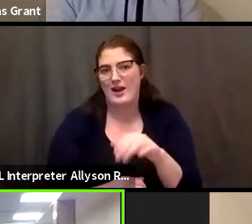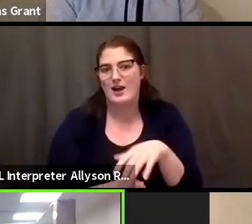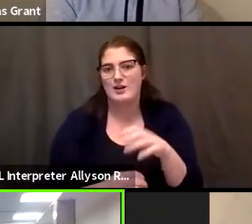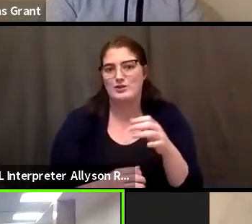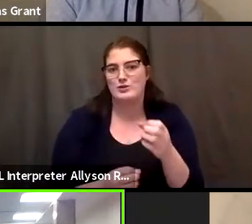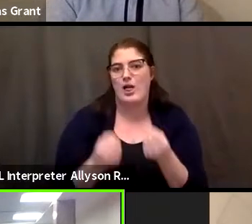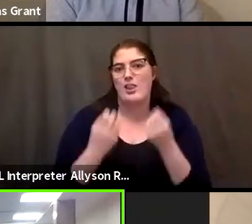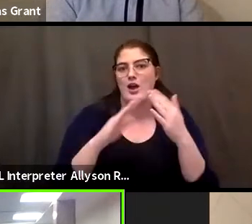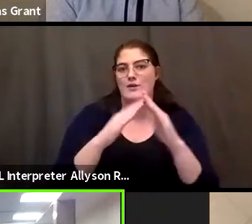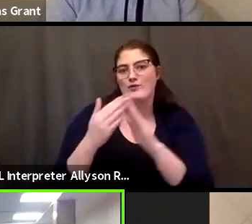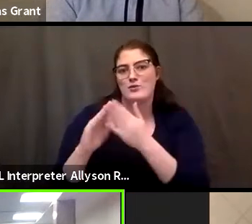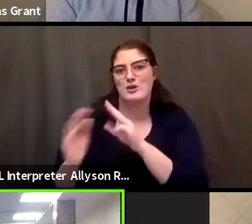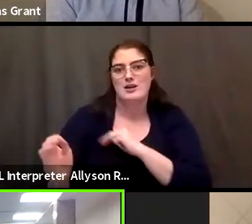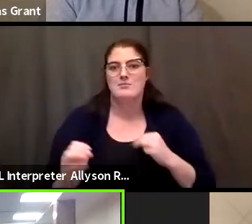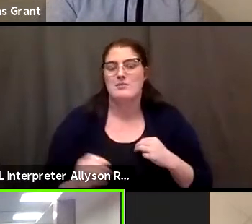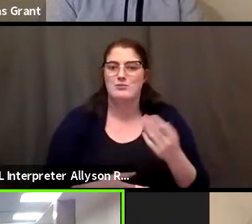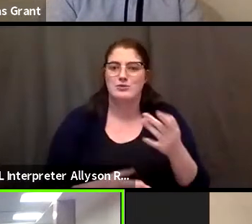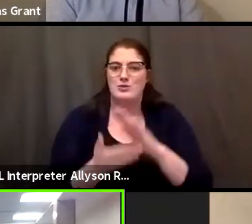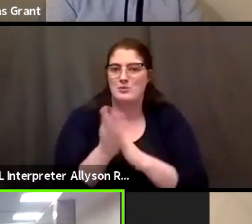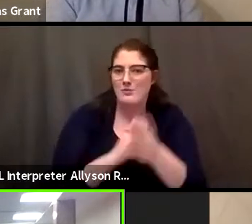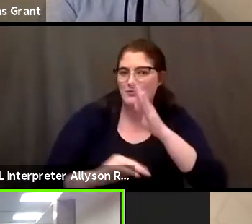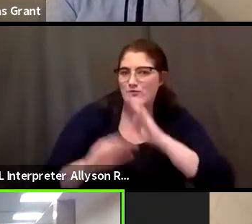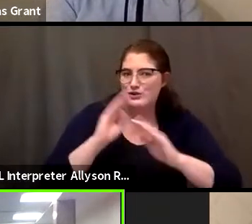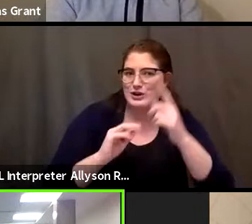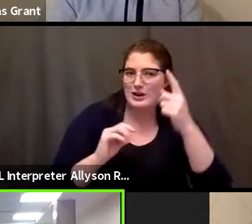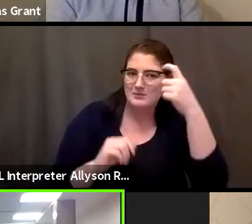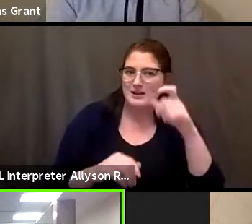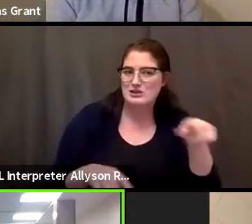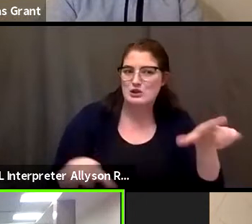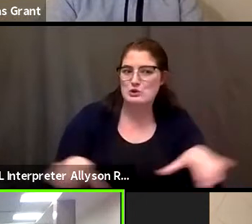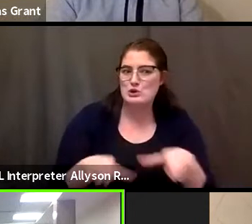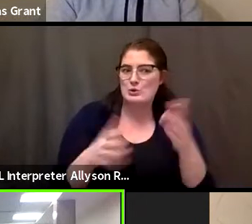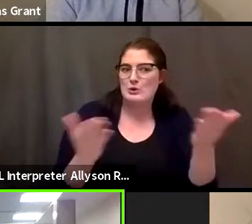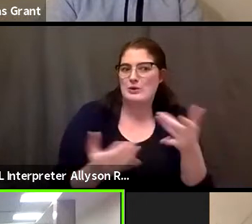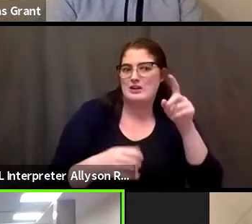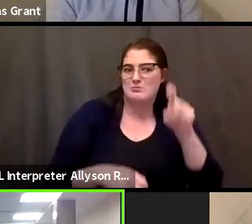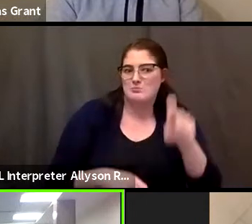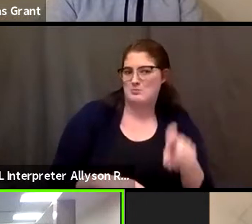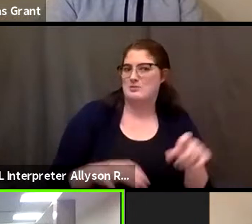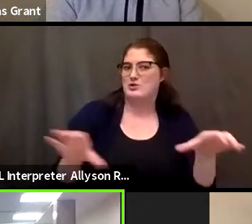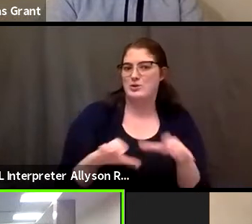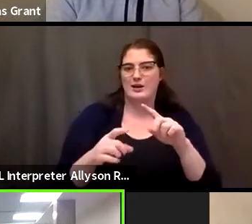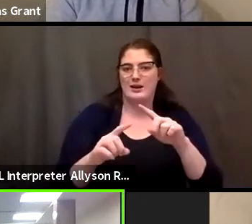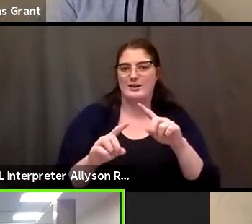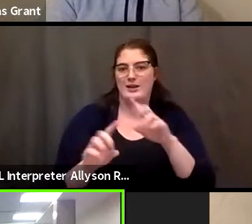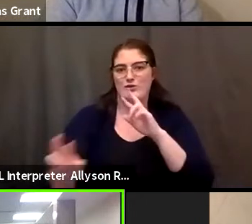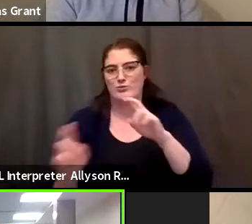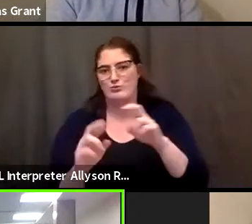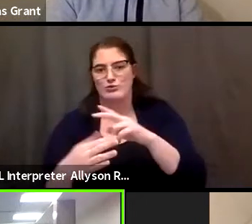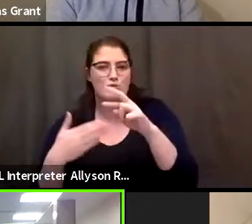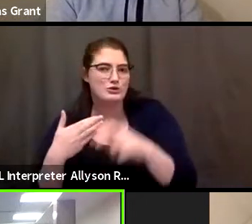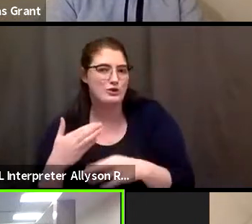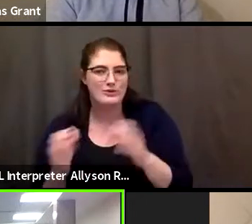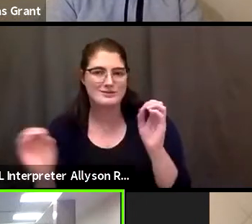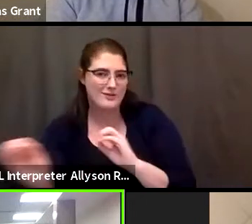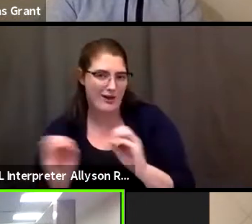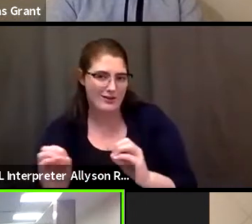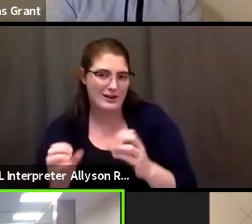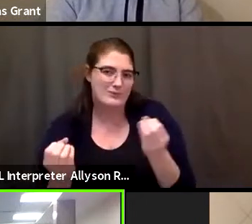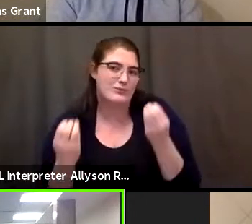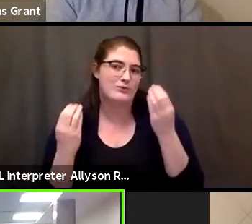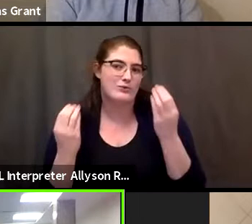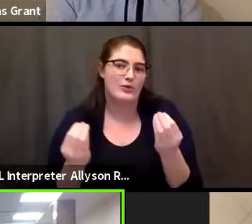doing what they're being asked to do and then it results in nothing. So please turn to Twitter if we can, community, to make sure that these numbers